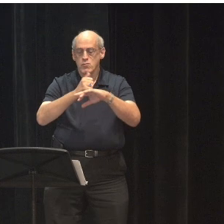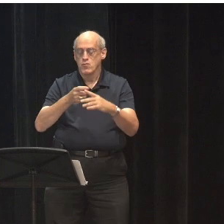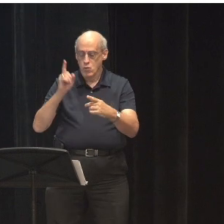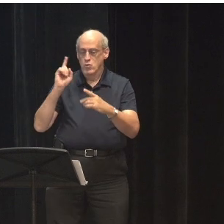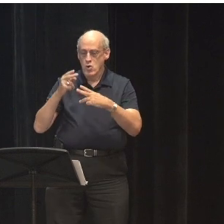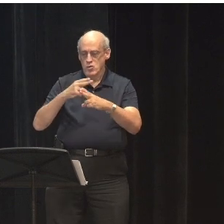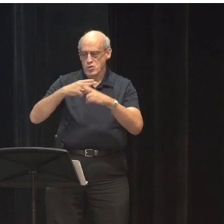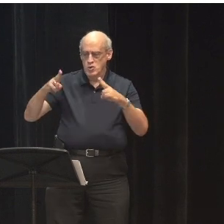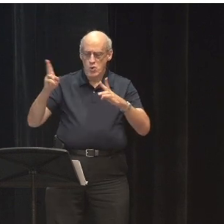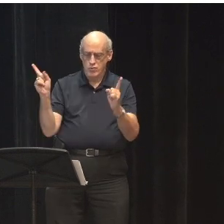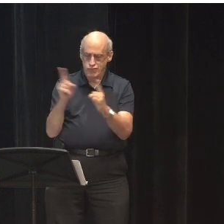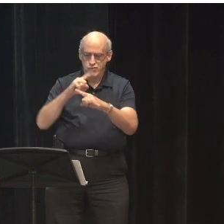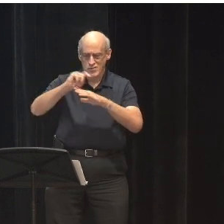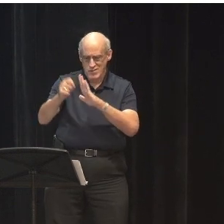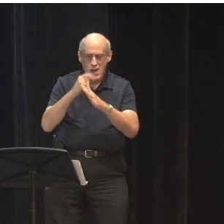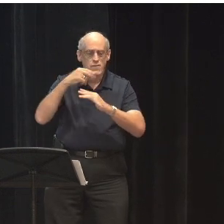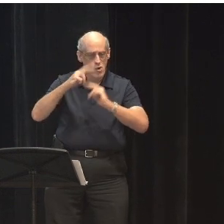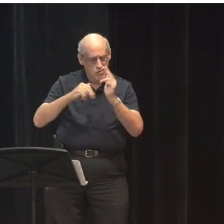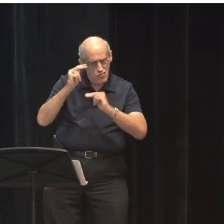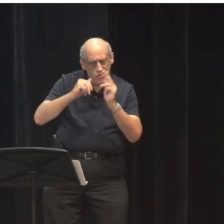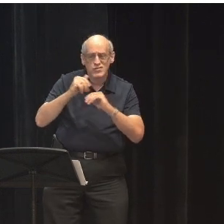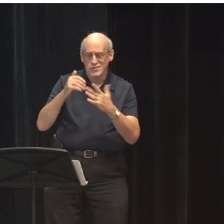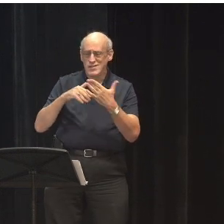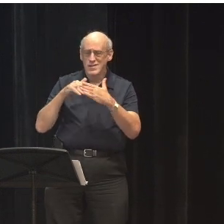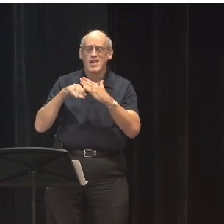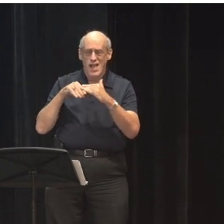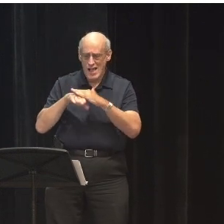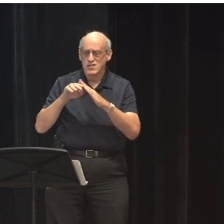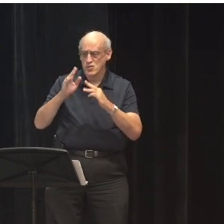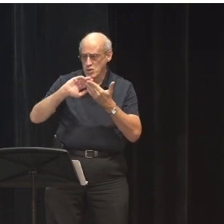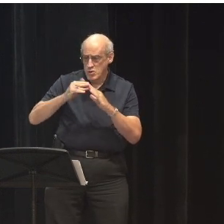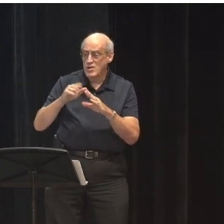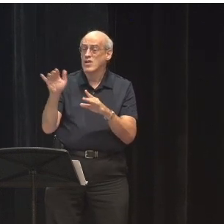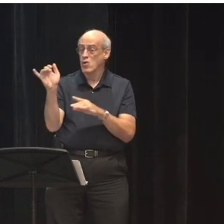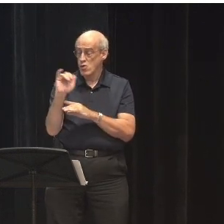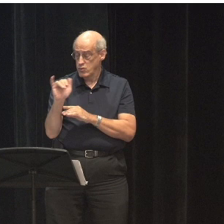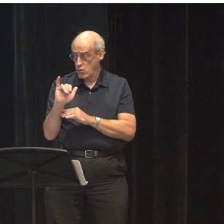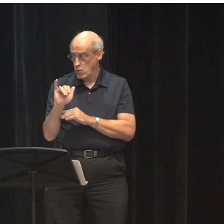shorten the overall duration of construction impacts to the community, and to